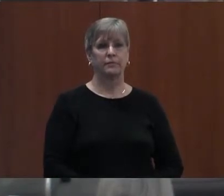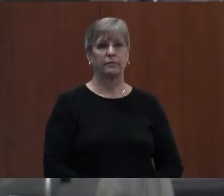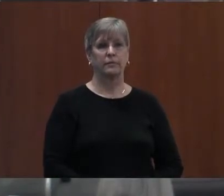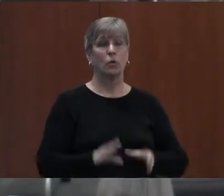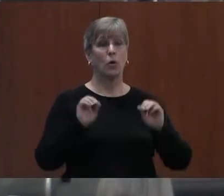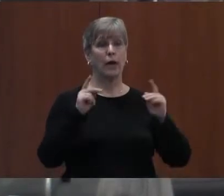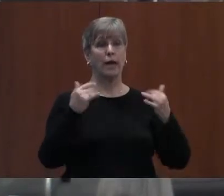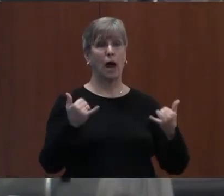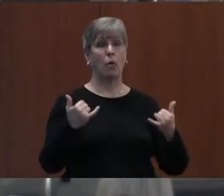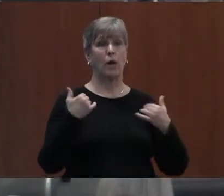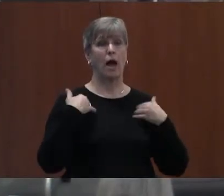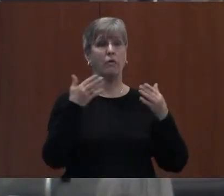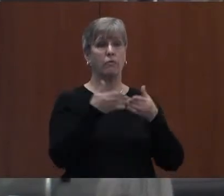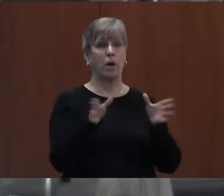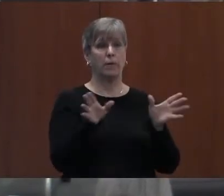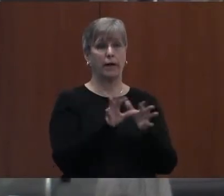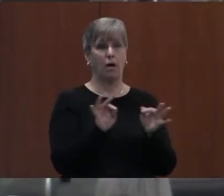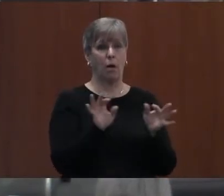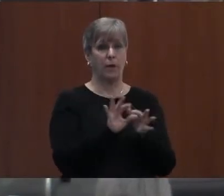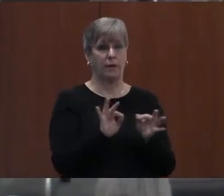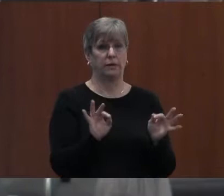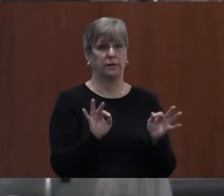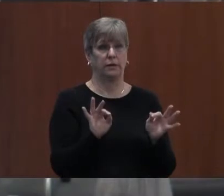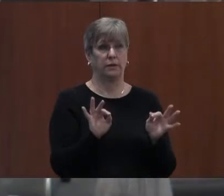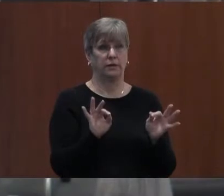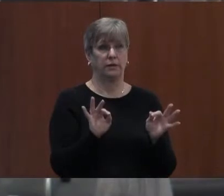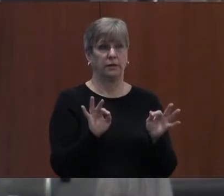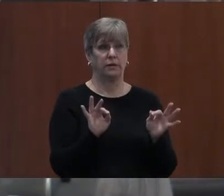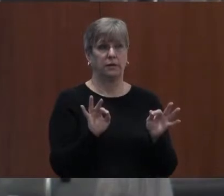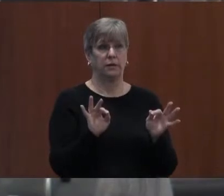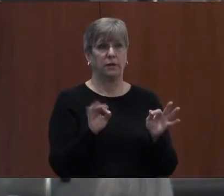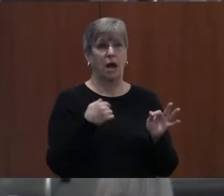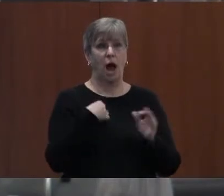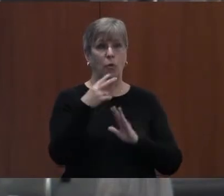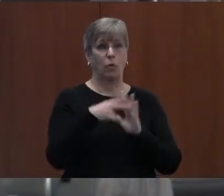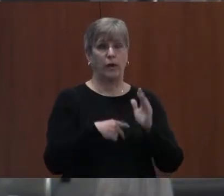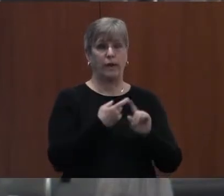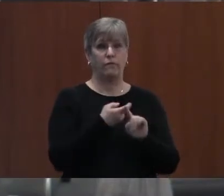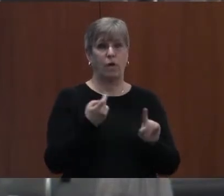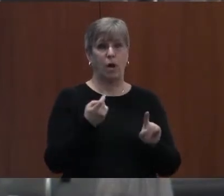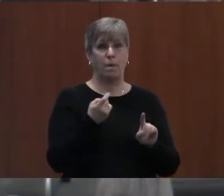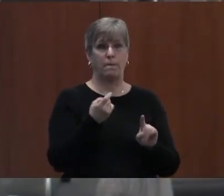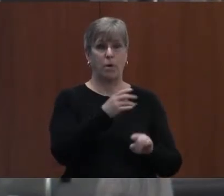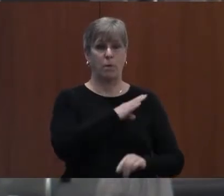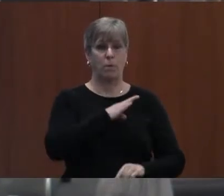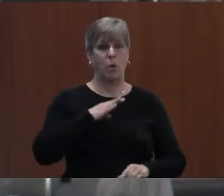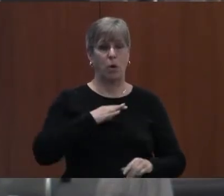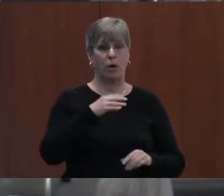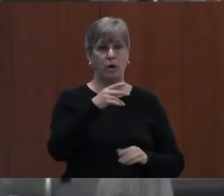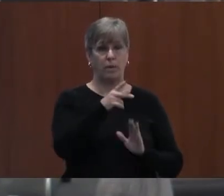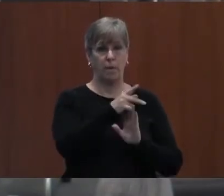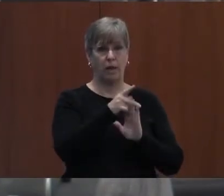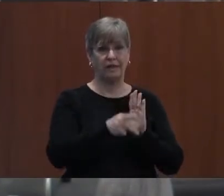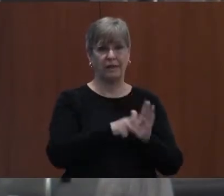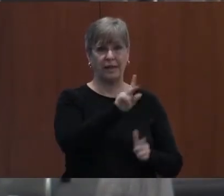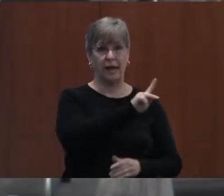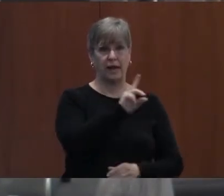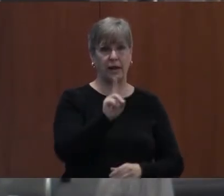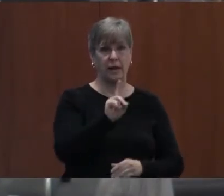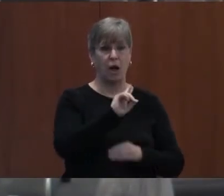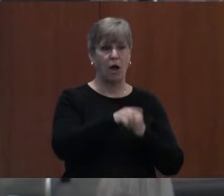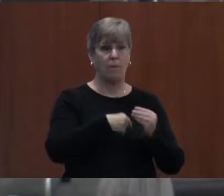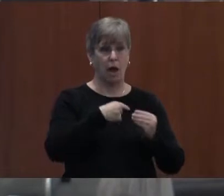Okay, at this time we have public comment. And I'll read from Board Policy KD